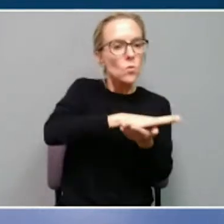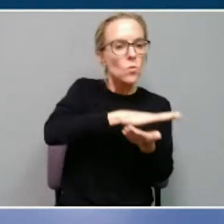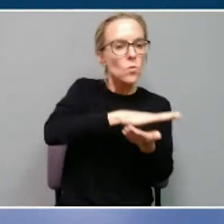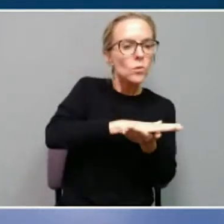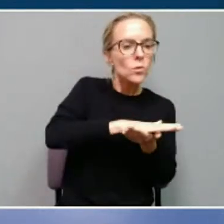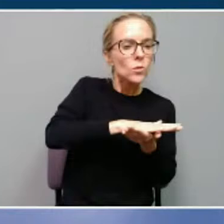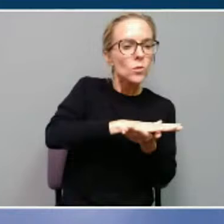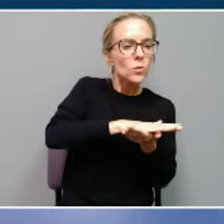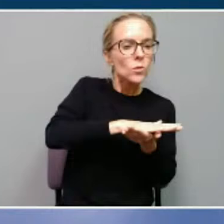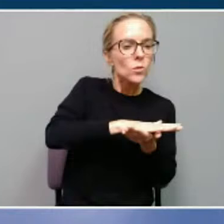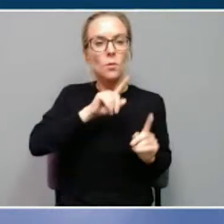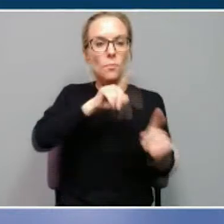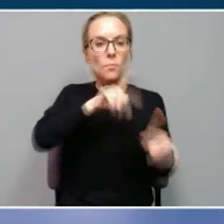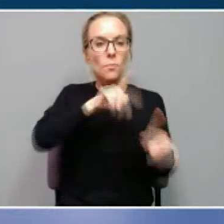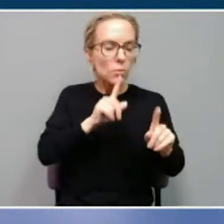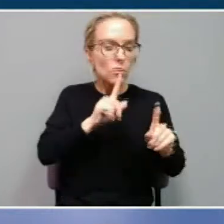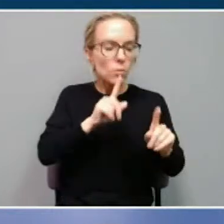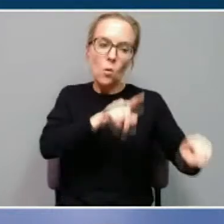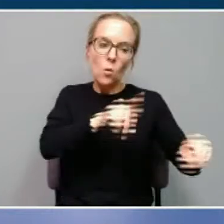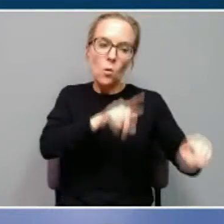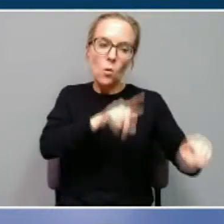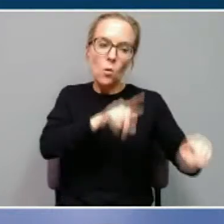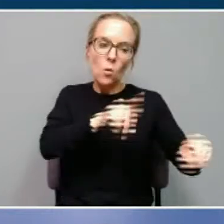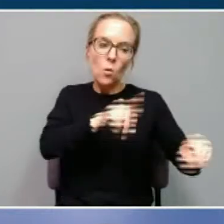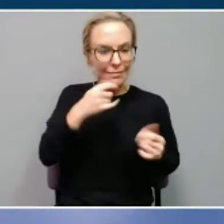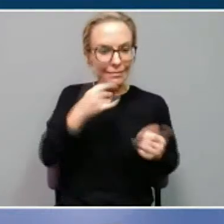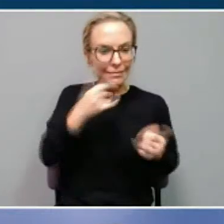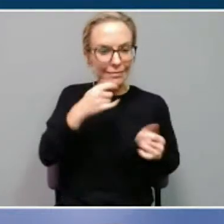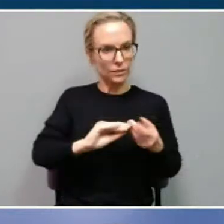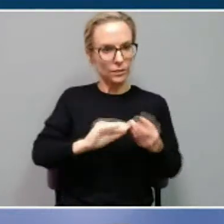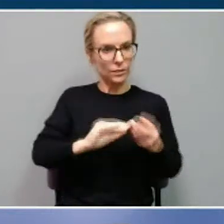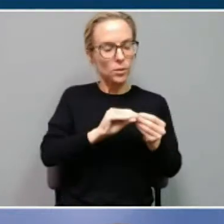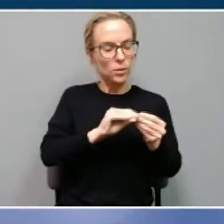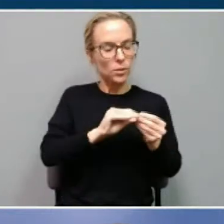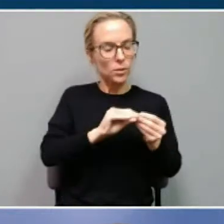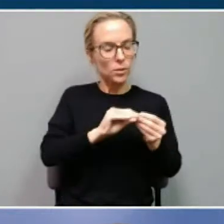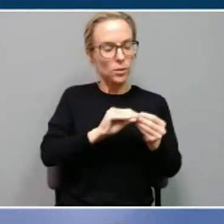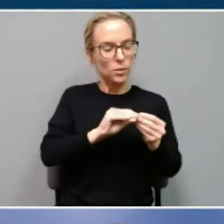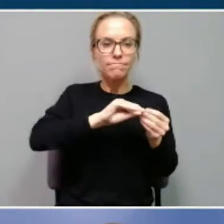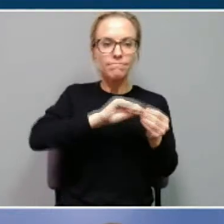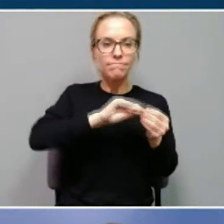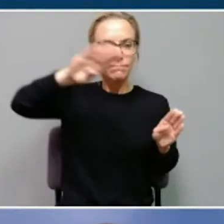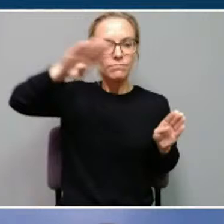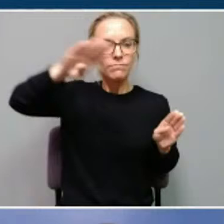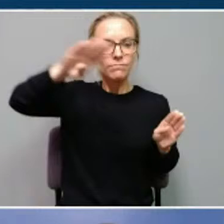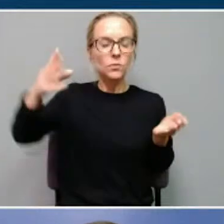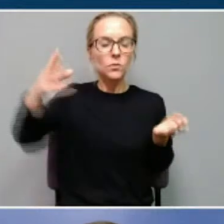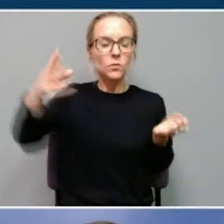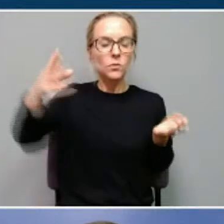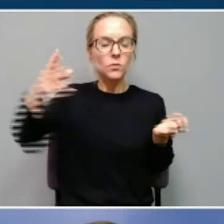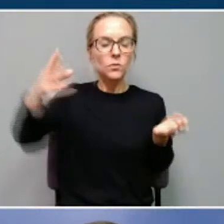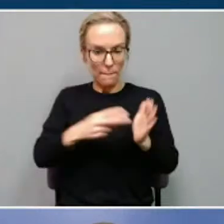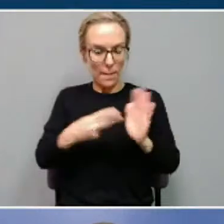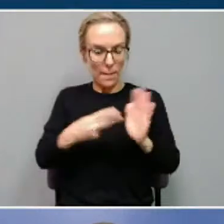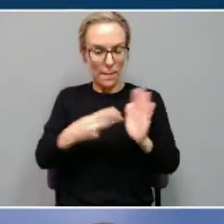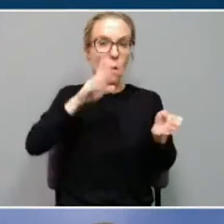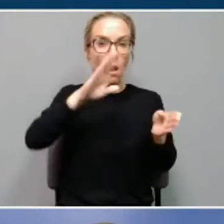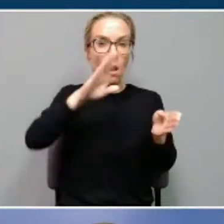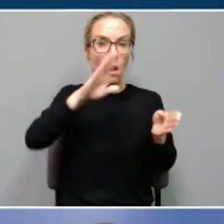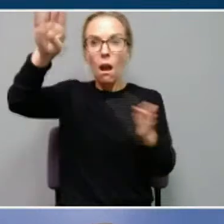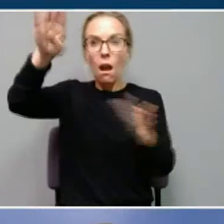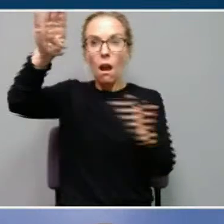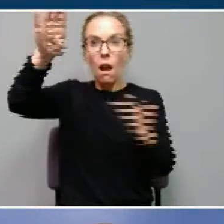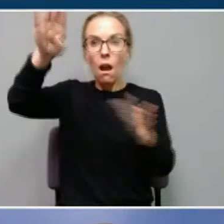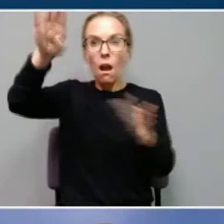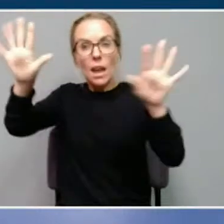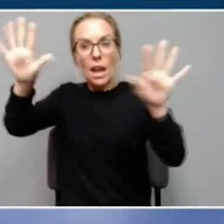getting tested, the fact that this is still increasing says we don't know where the peak is going to be yet.